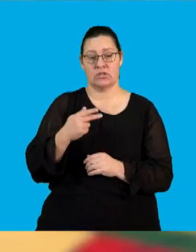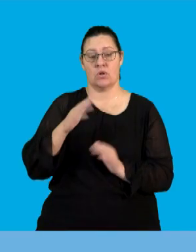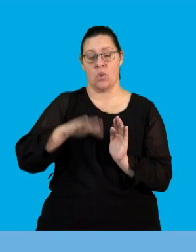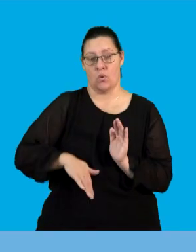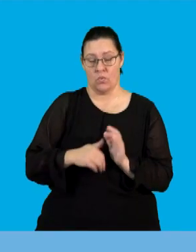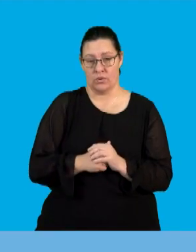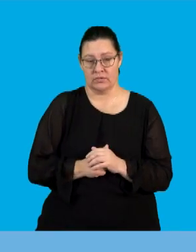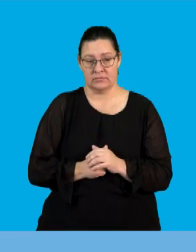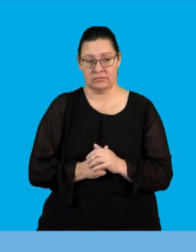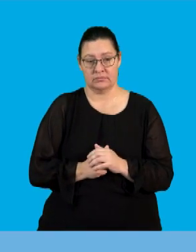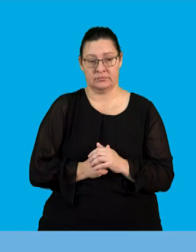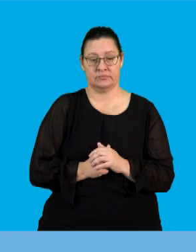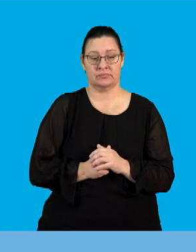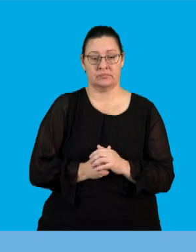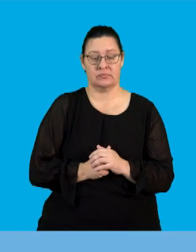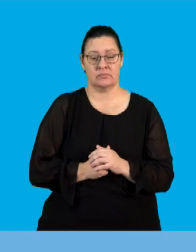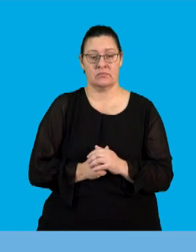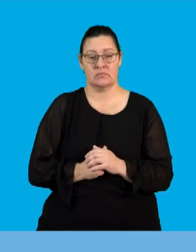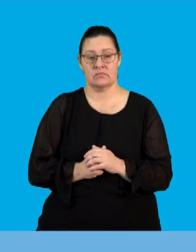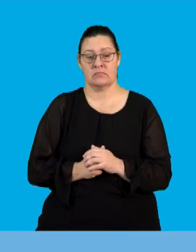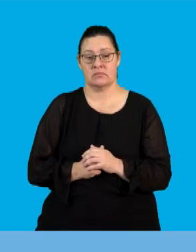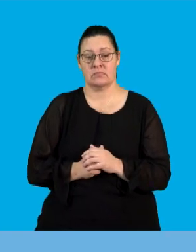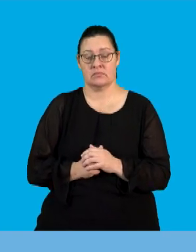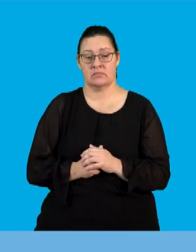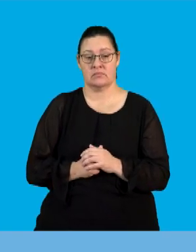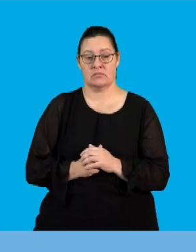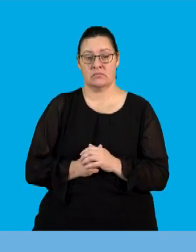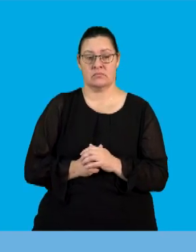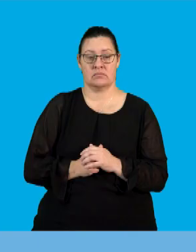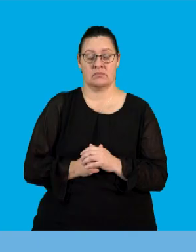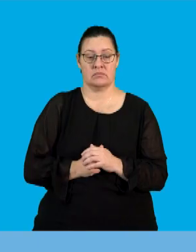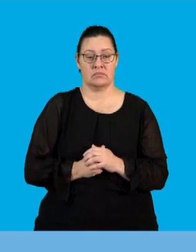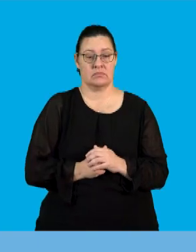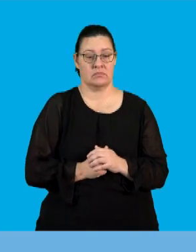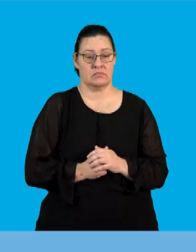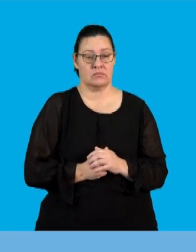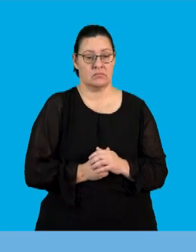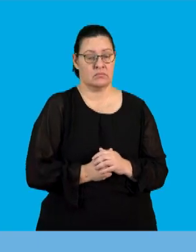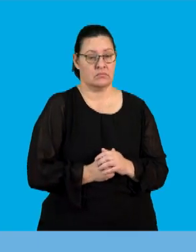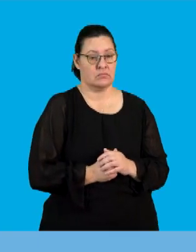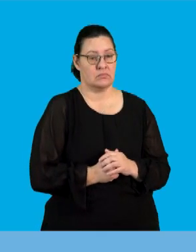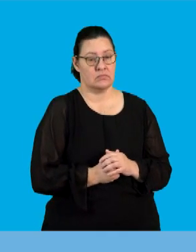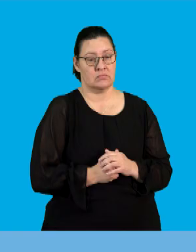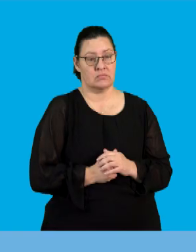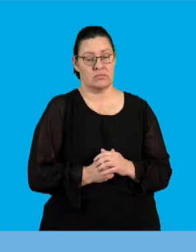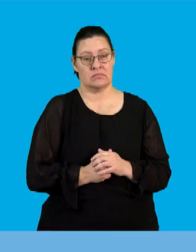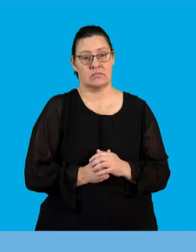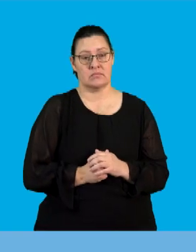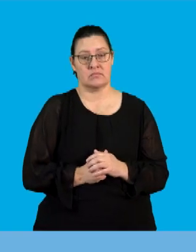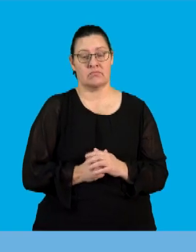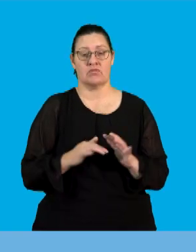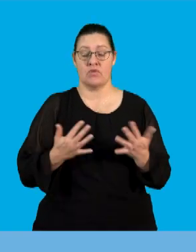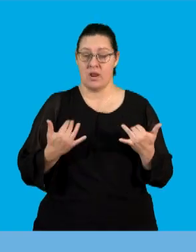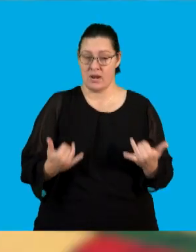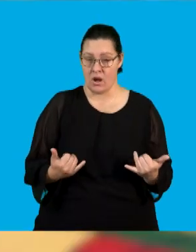saying pH is less than 7, which means it is a low pH. It has a